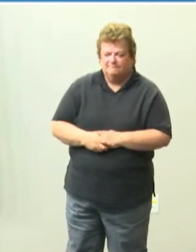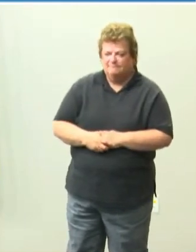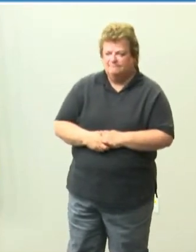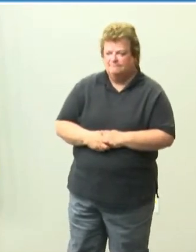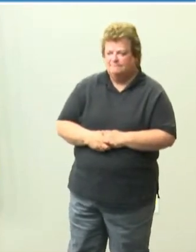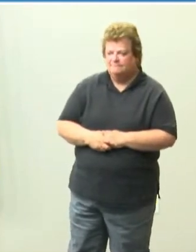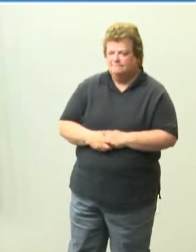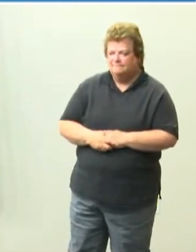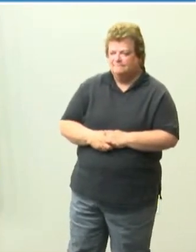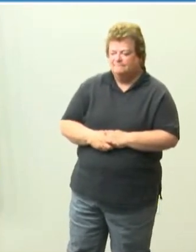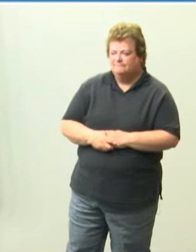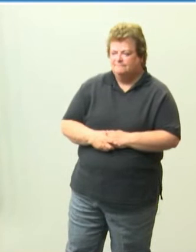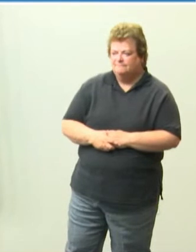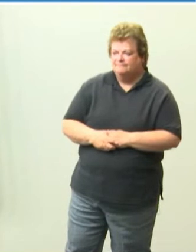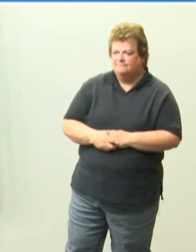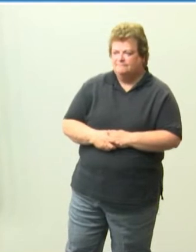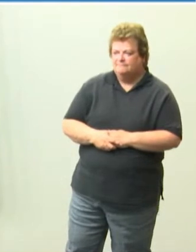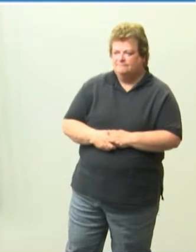Okay.